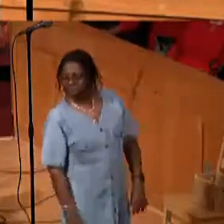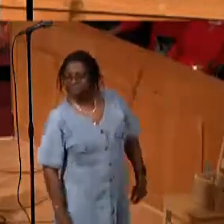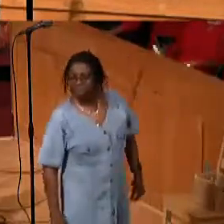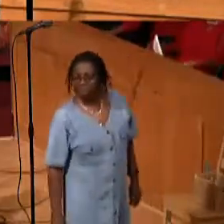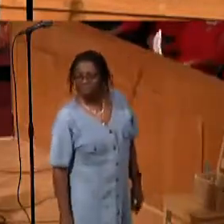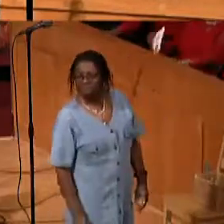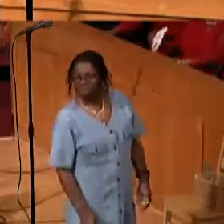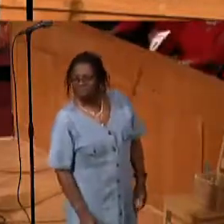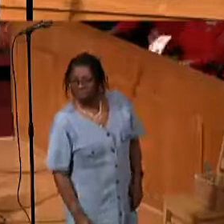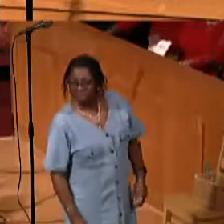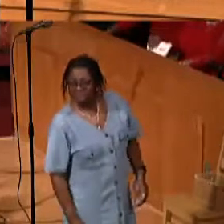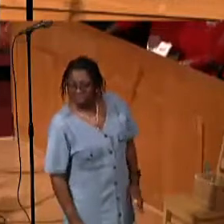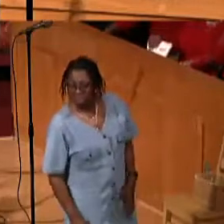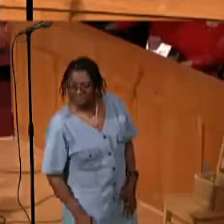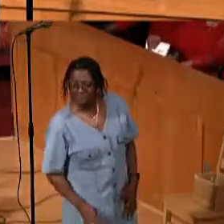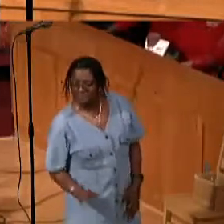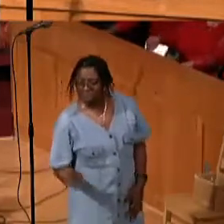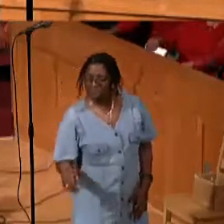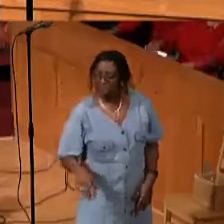Let me just help you.